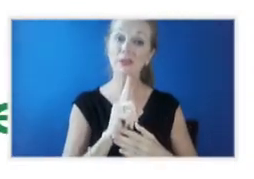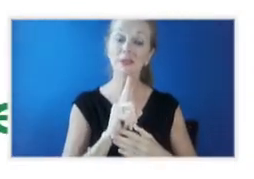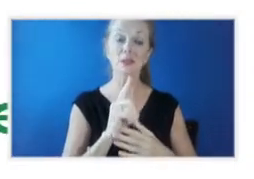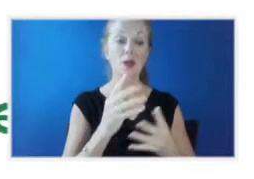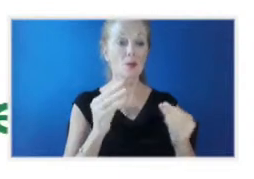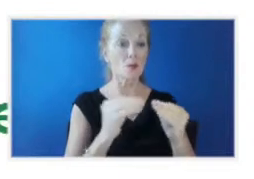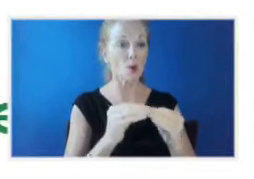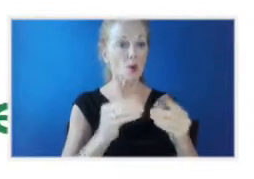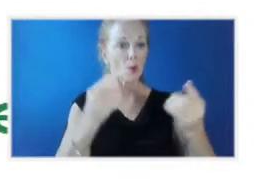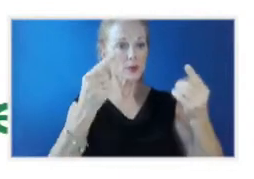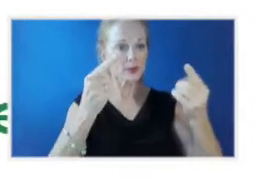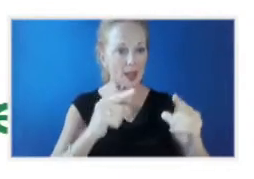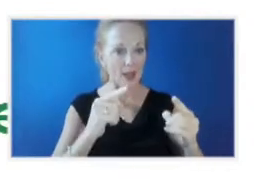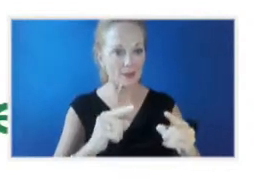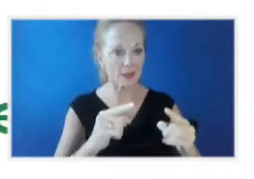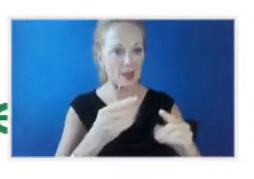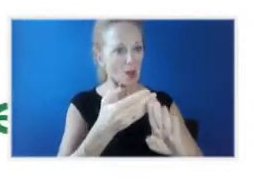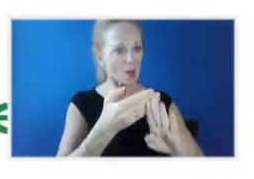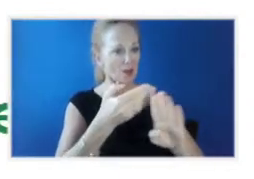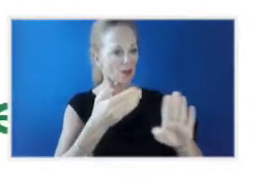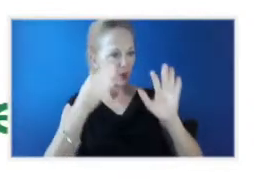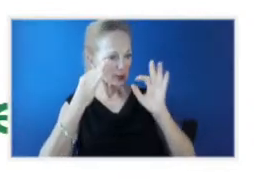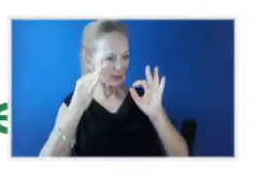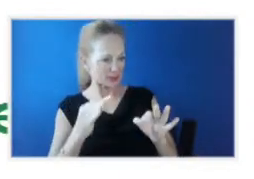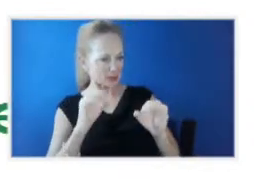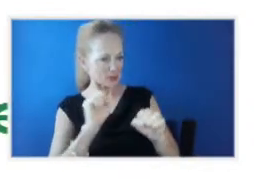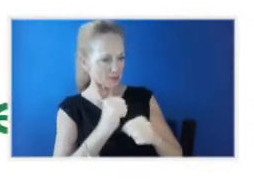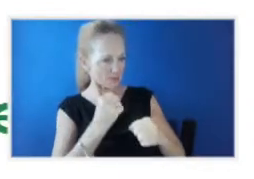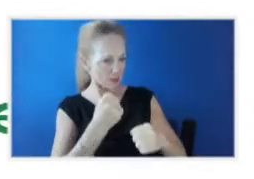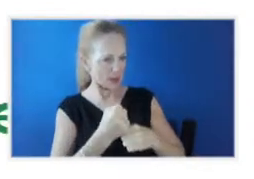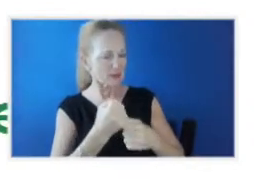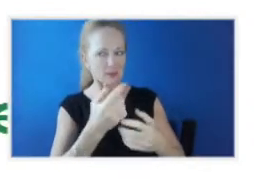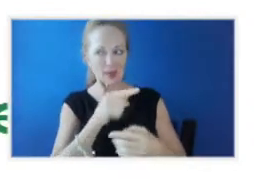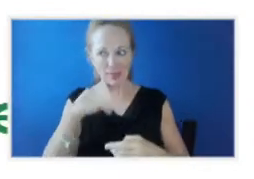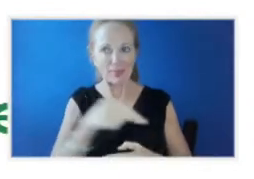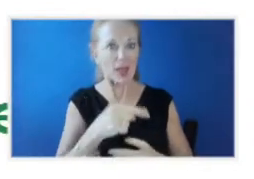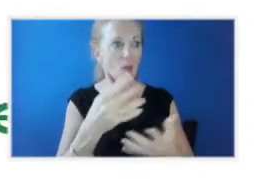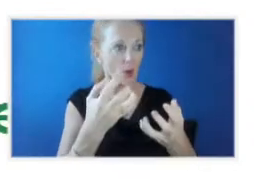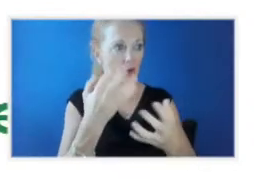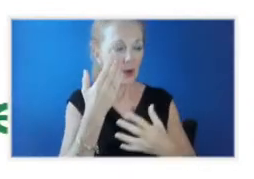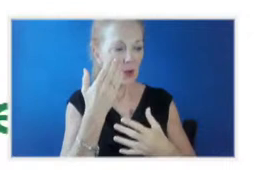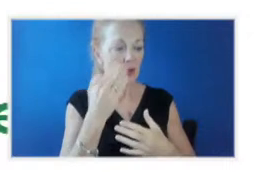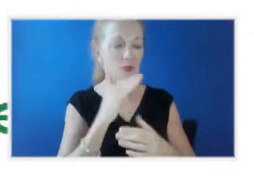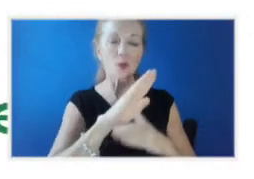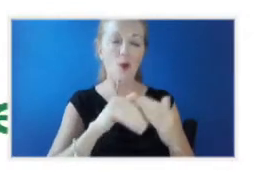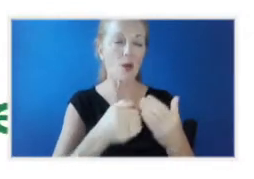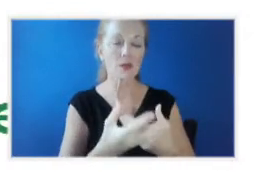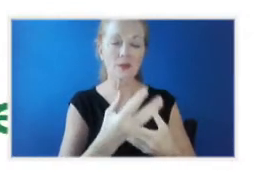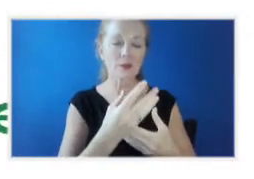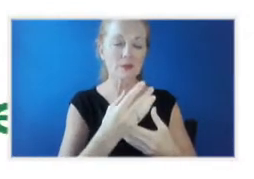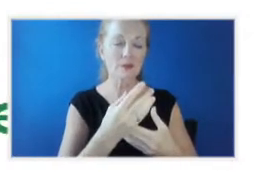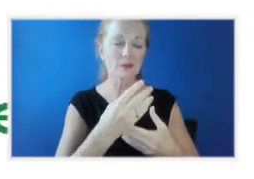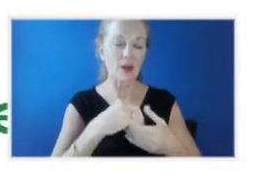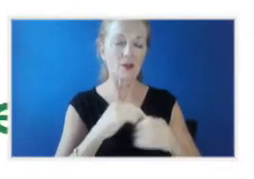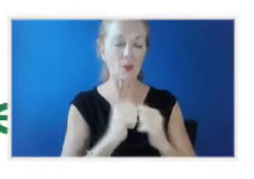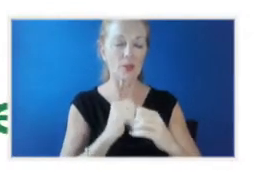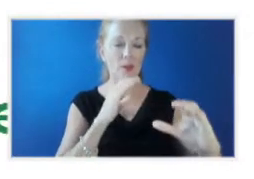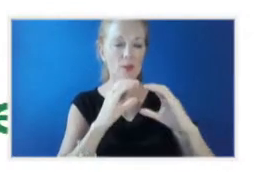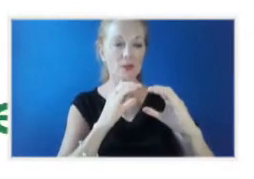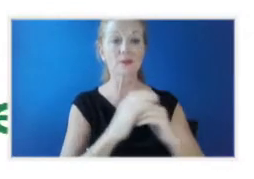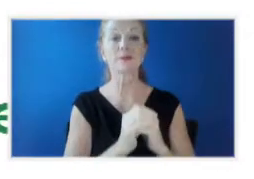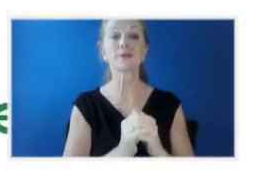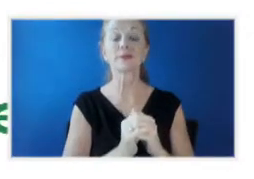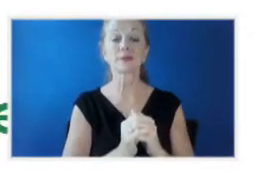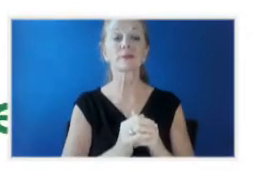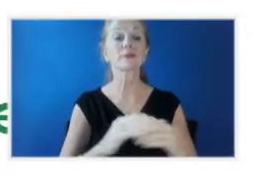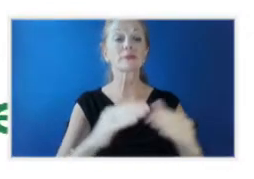on before those decisions are made, and to be able to have that which all goes in with the communication. Also low morale, which was